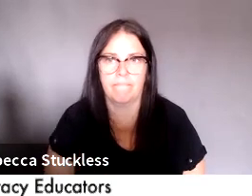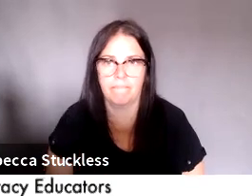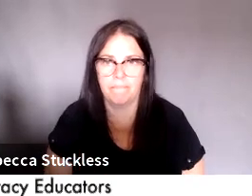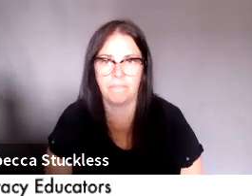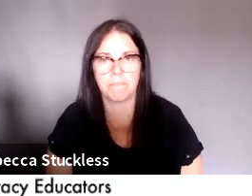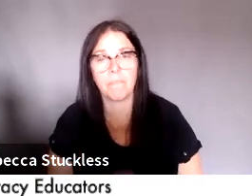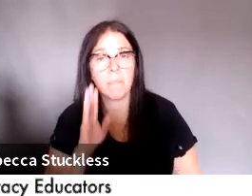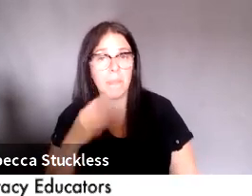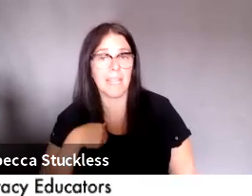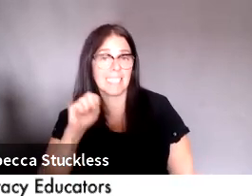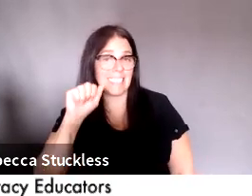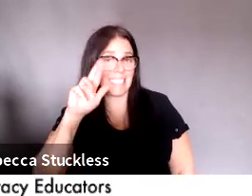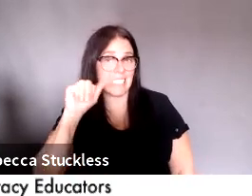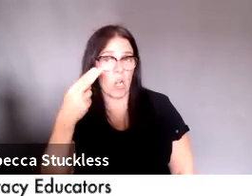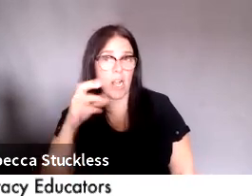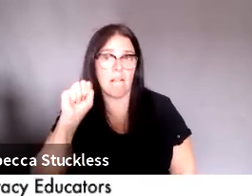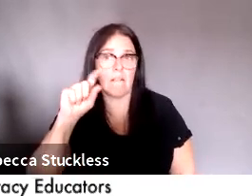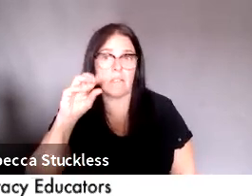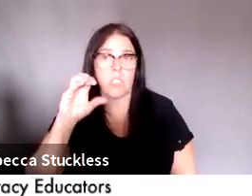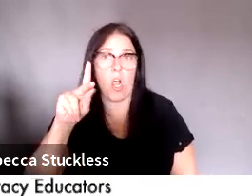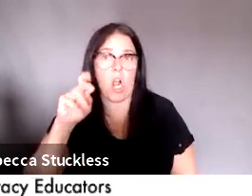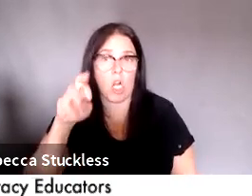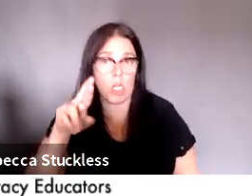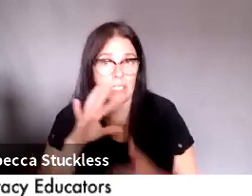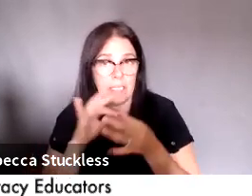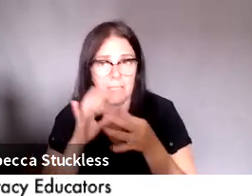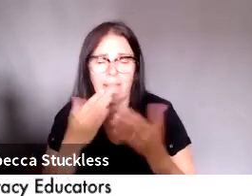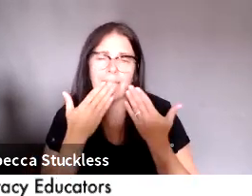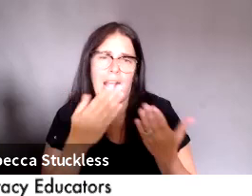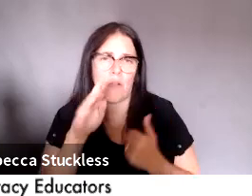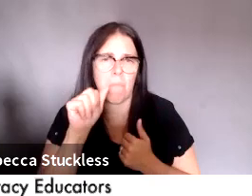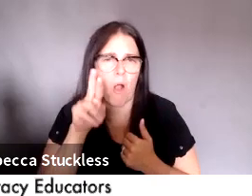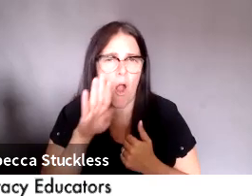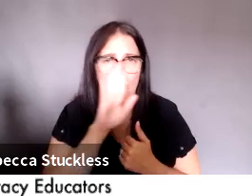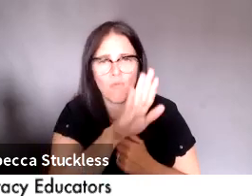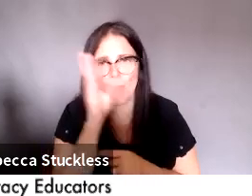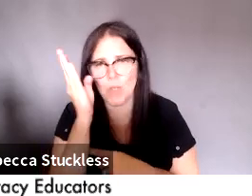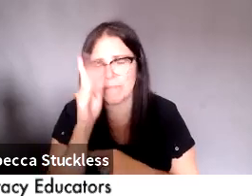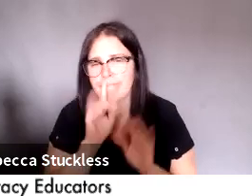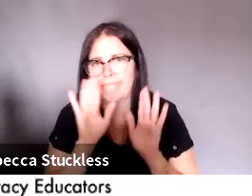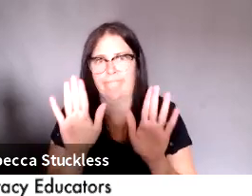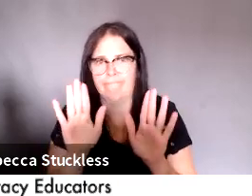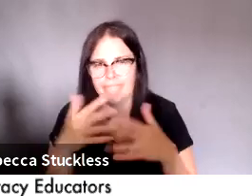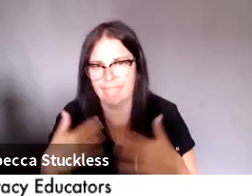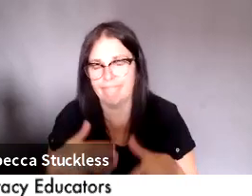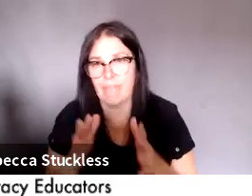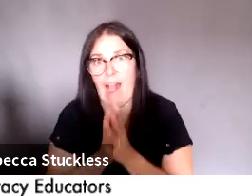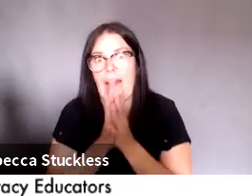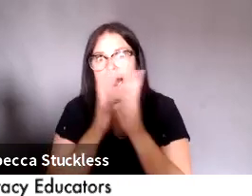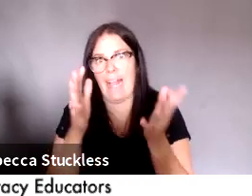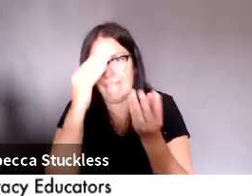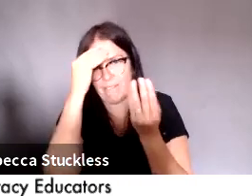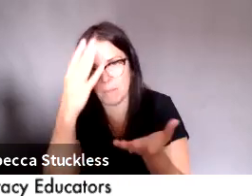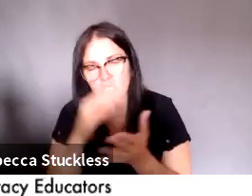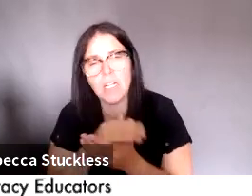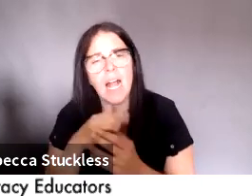It's Sarah Stalker speaking. Thank you, Barb, for an excellent presentation. So much to cover. I'm going to